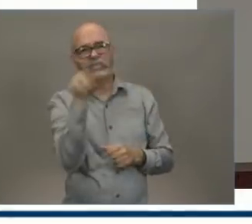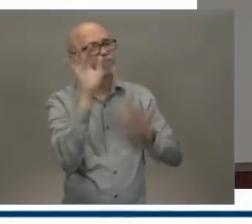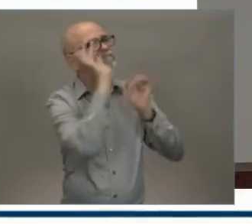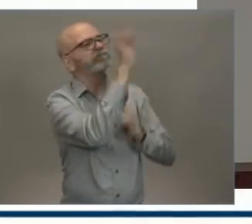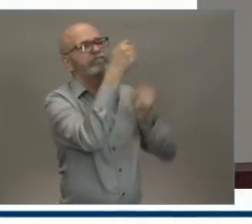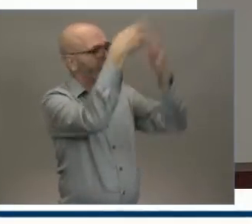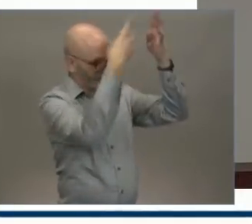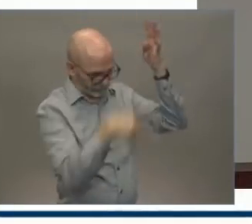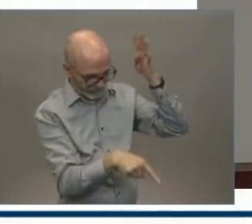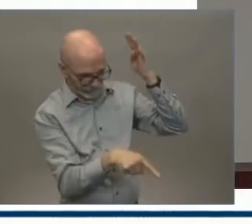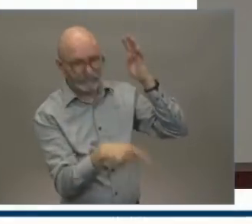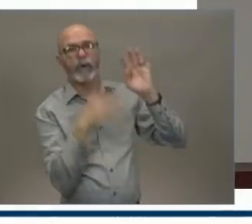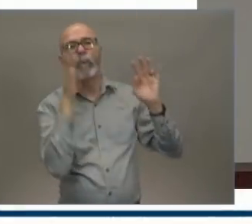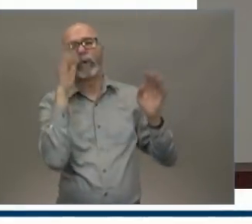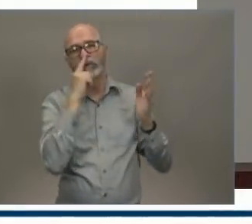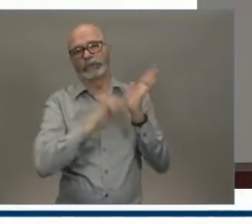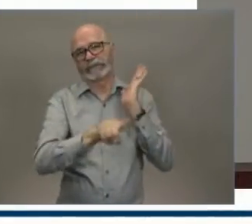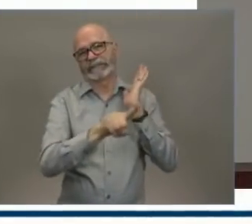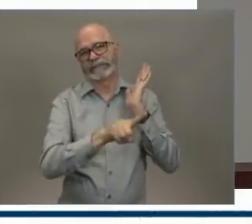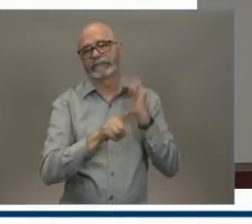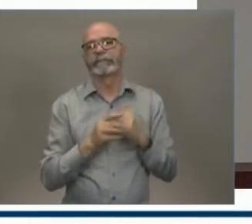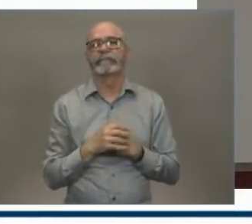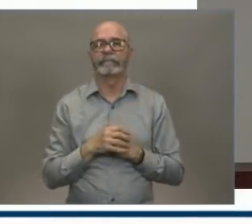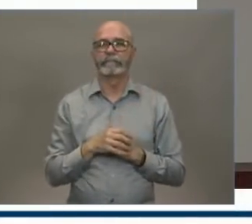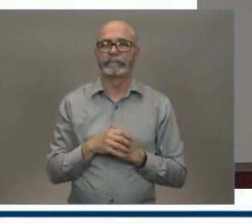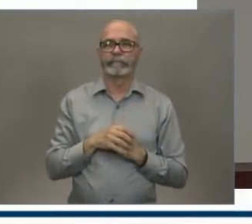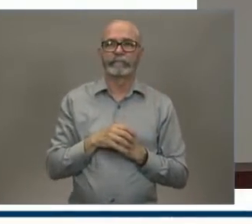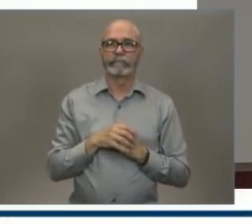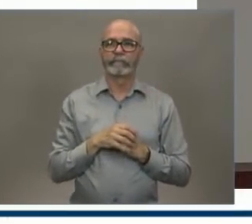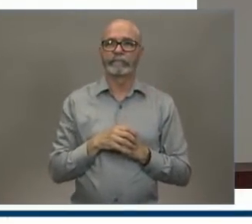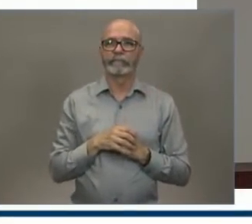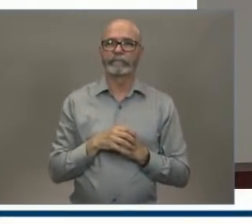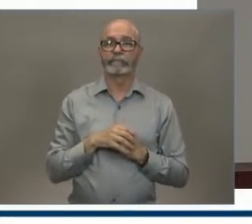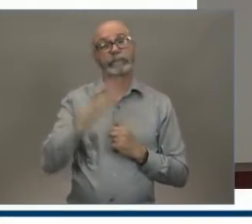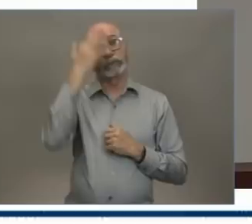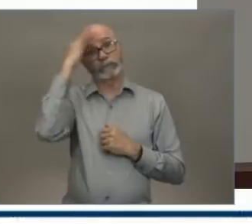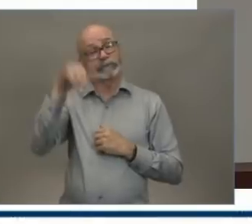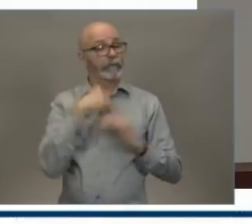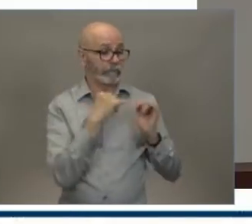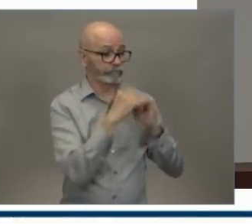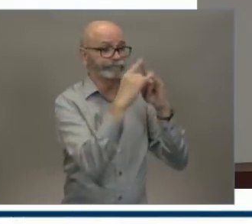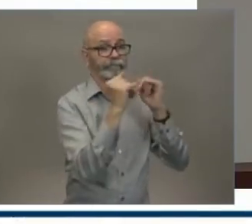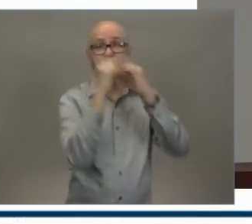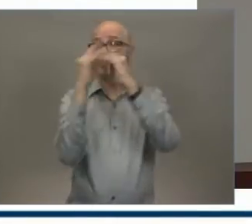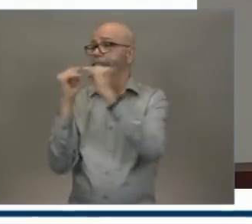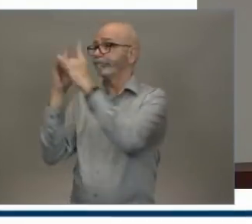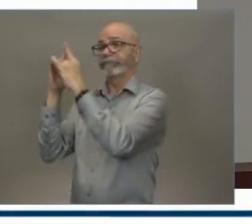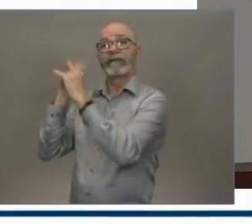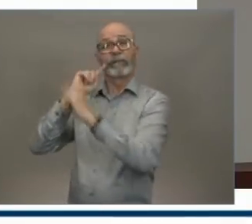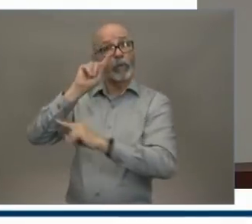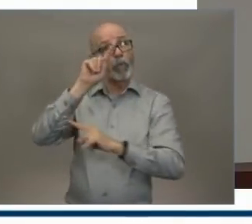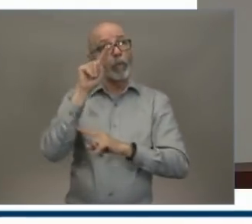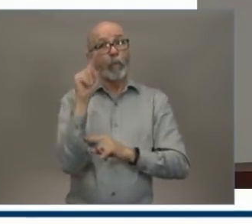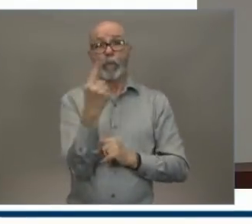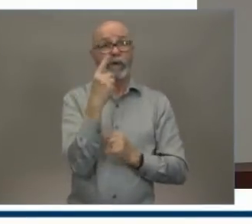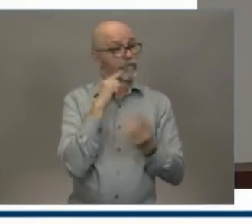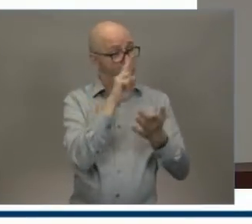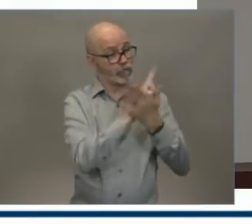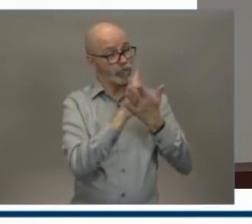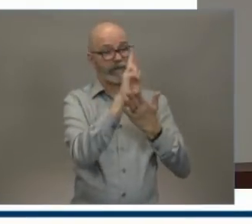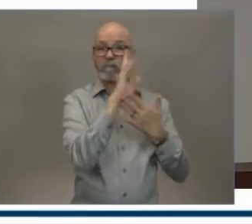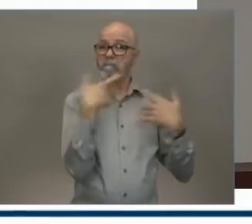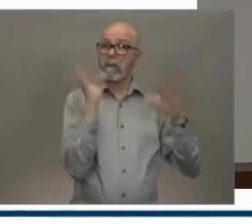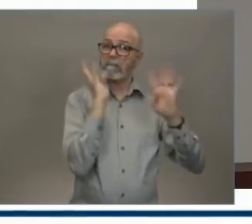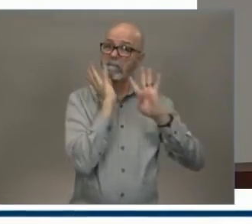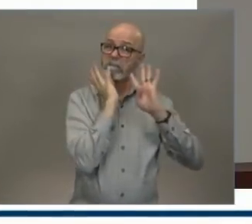focusing on students and university communities, that the pop-up sites aren't restricted just to them. So and if anybody comes and